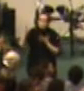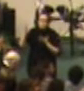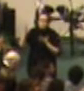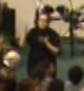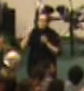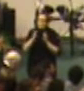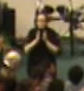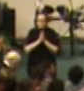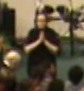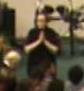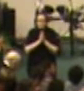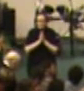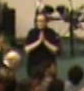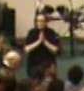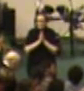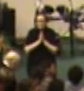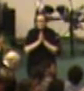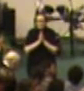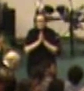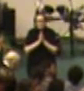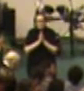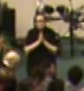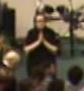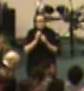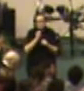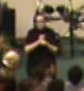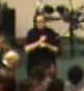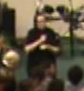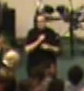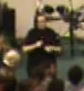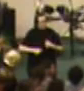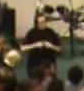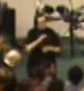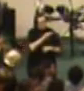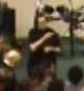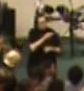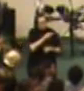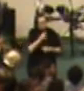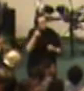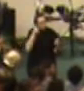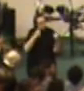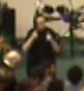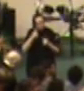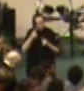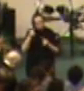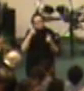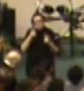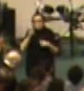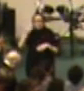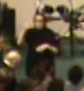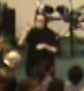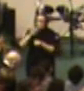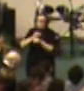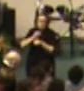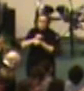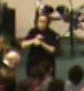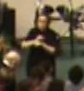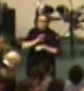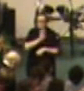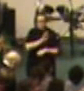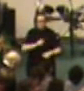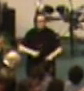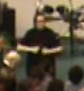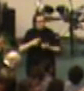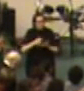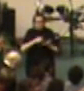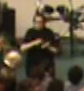Pray that Sean and Sarah will see you working in their lives and guiding their next steps. Give them a time to reflect on what they have seen you do in their lives and what they've